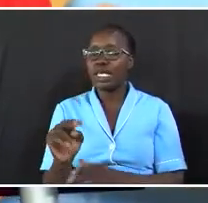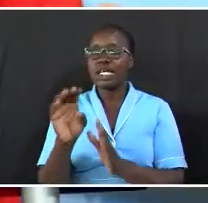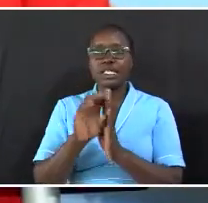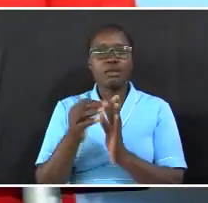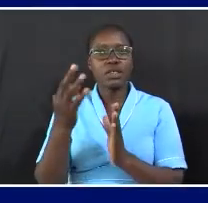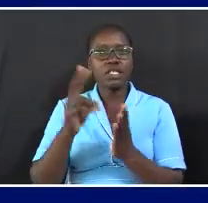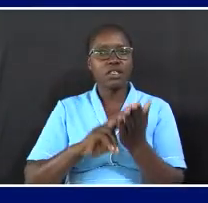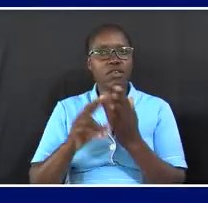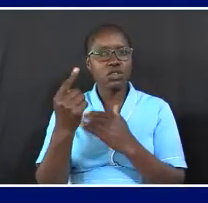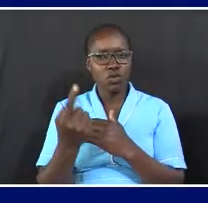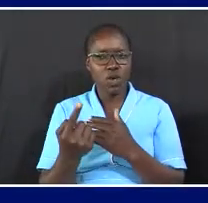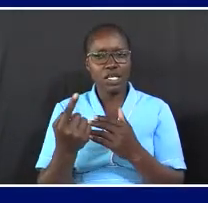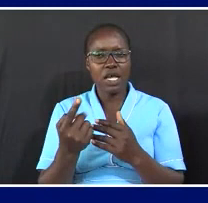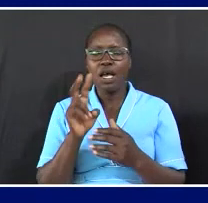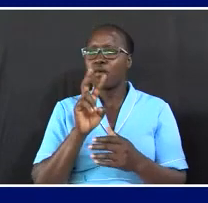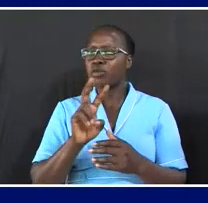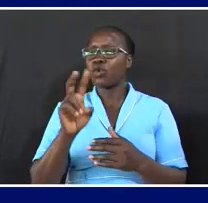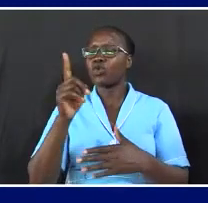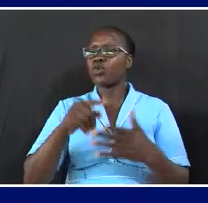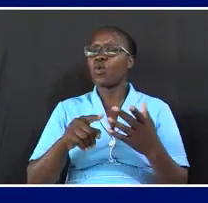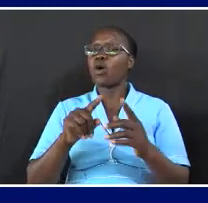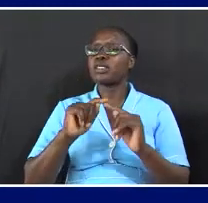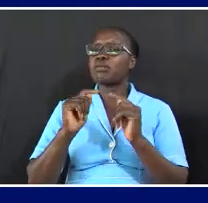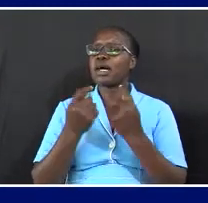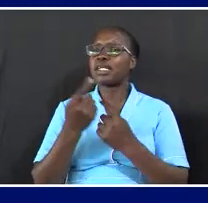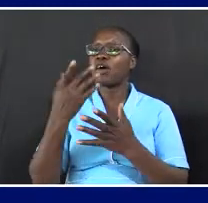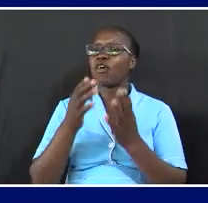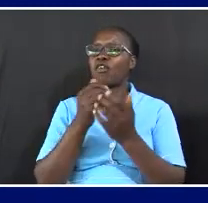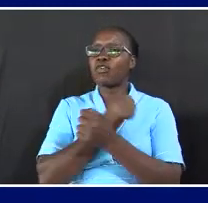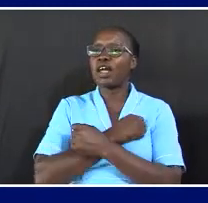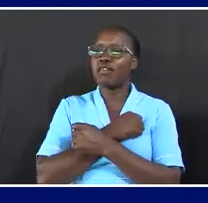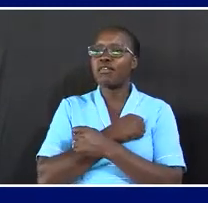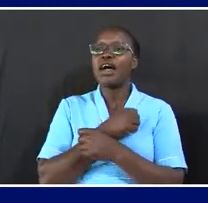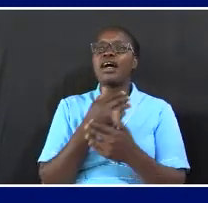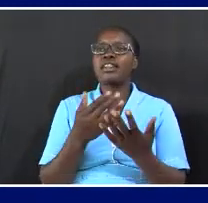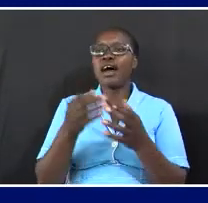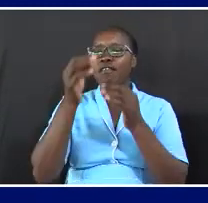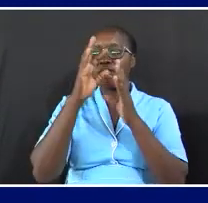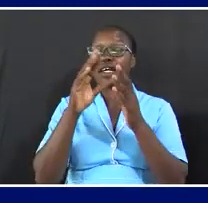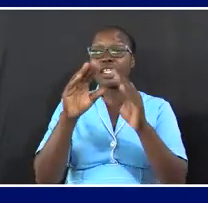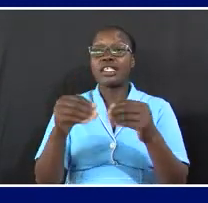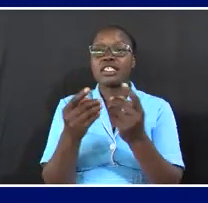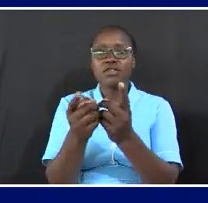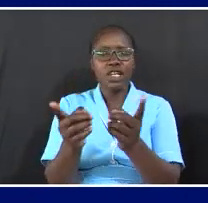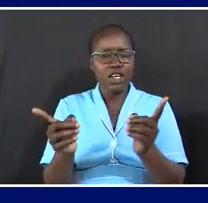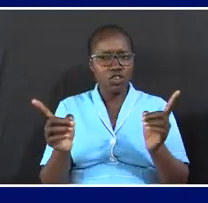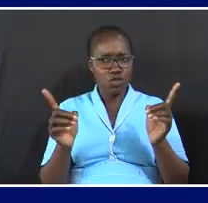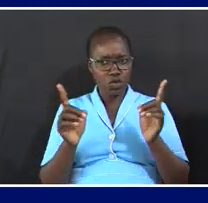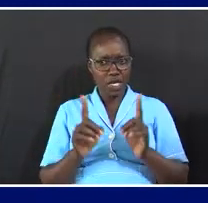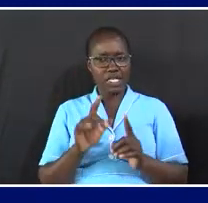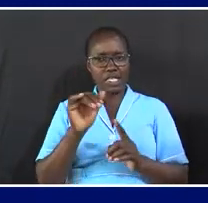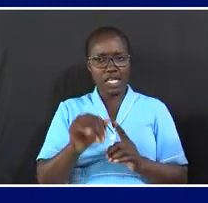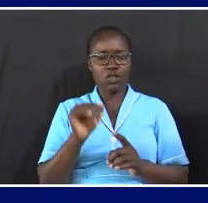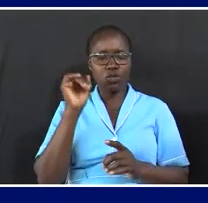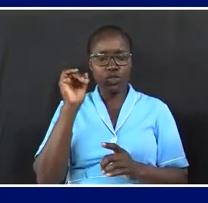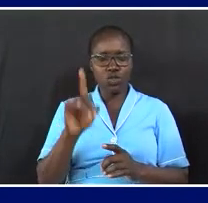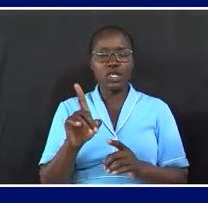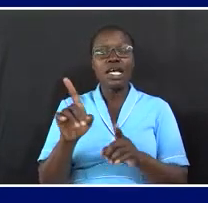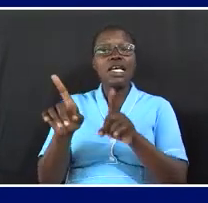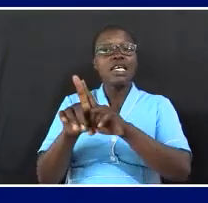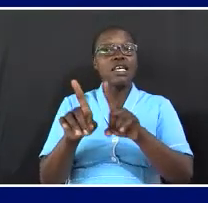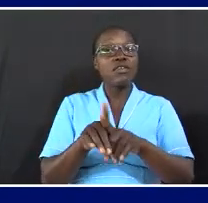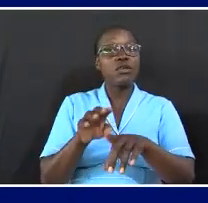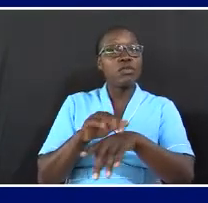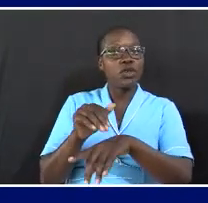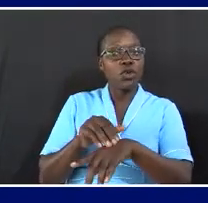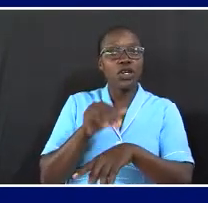what manner of love the Father has given unto us, that we should even be